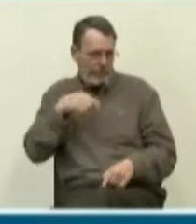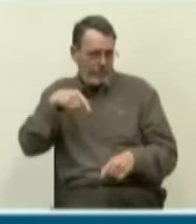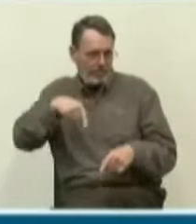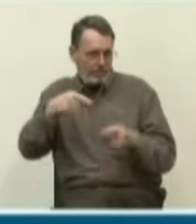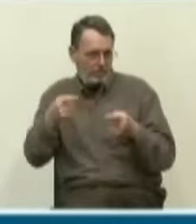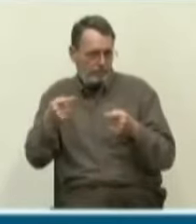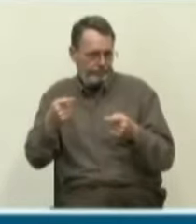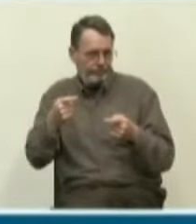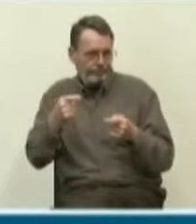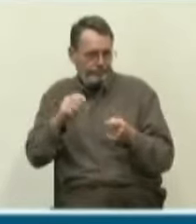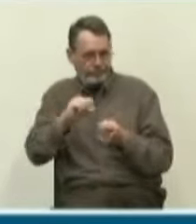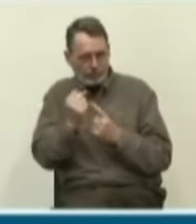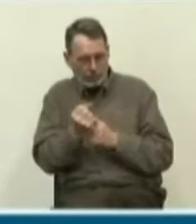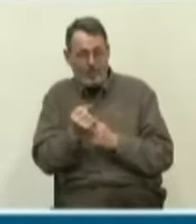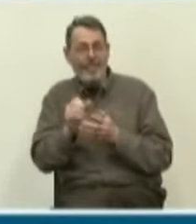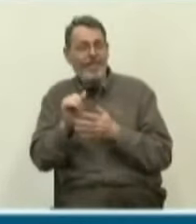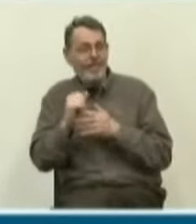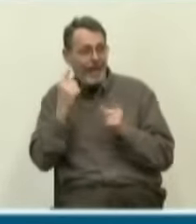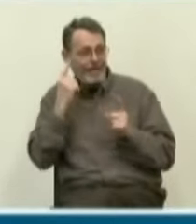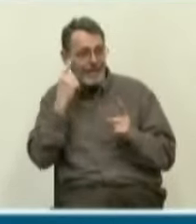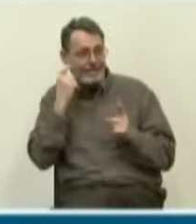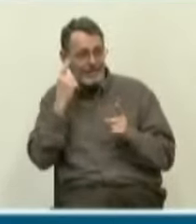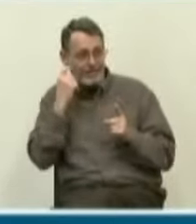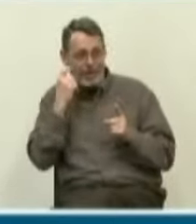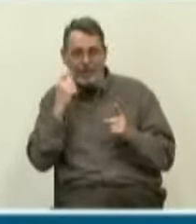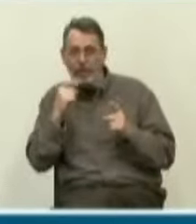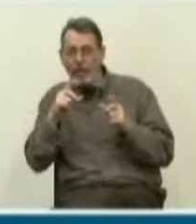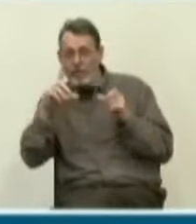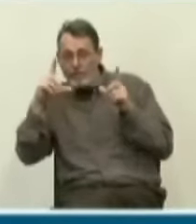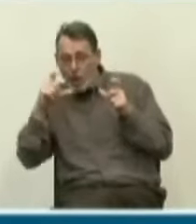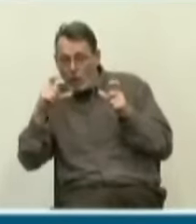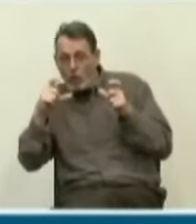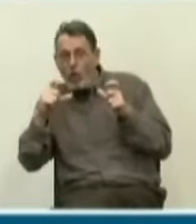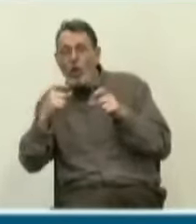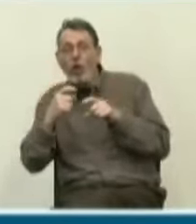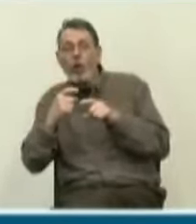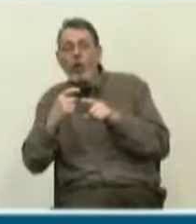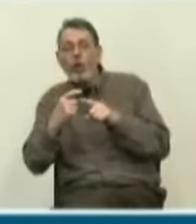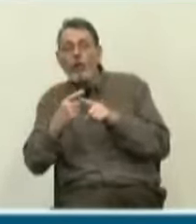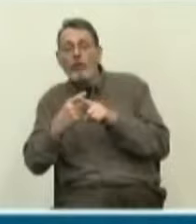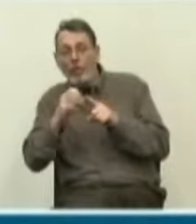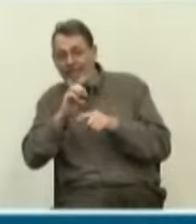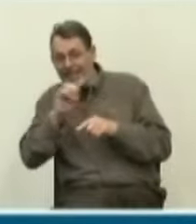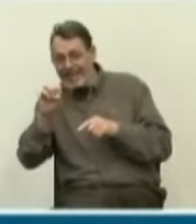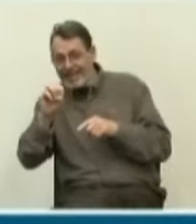This is a perspective photo of the scene from the east side looking west.